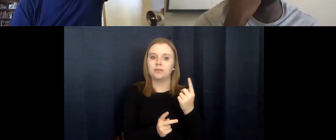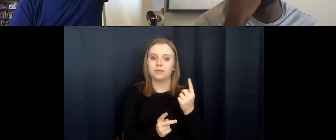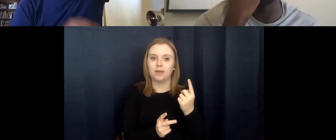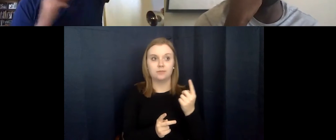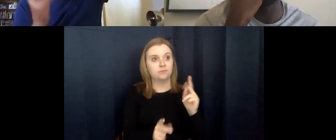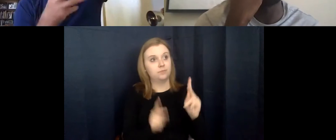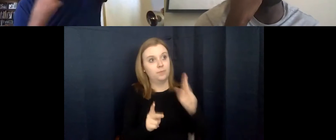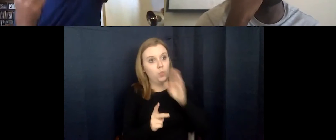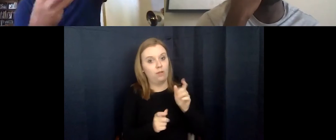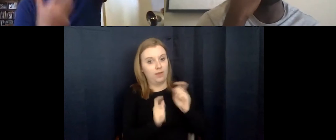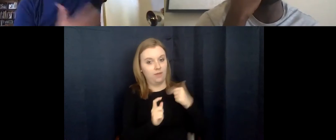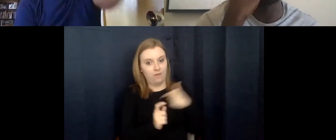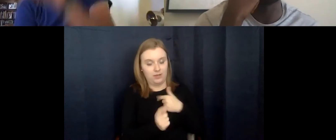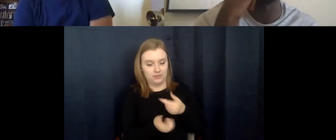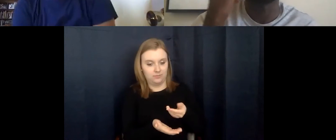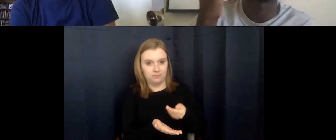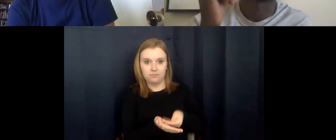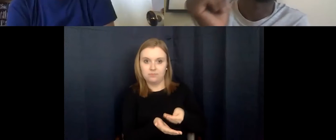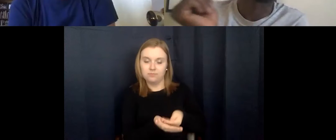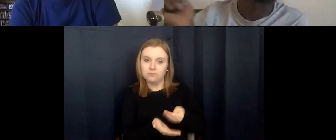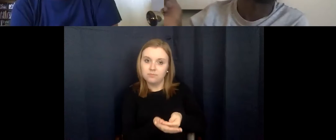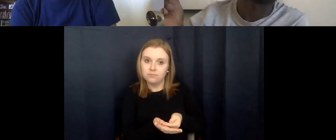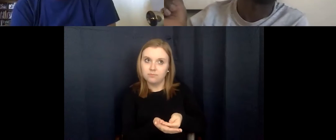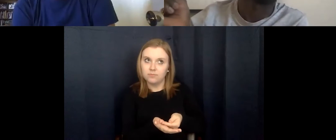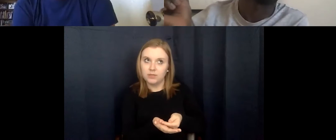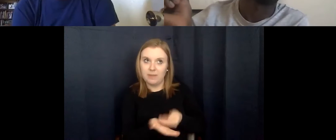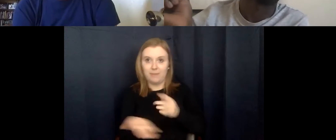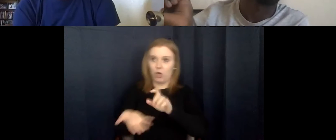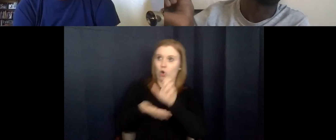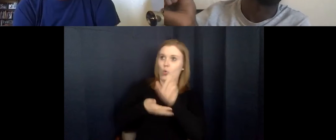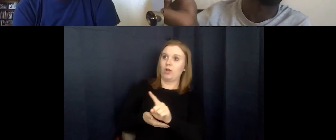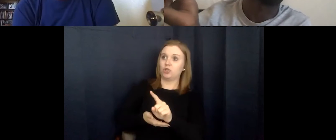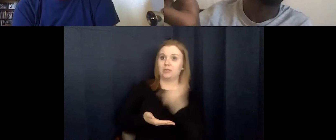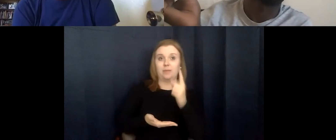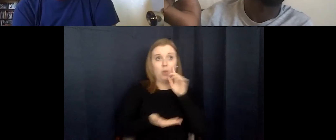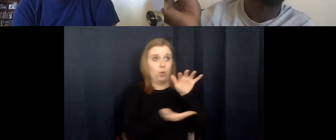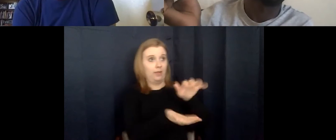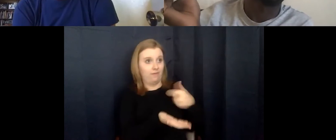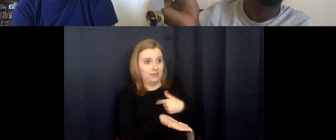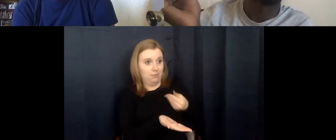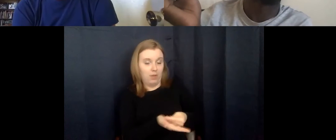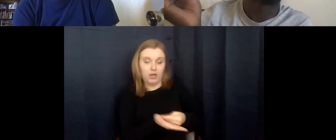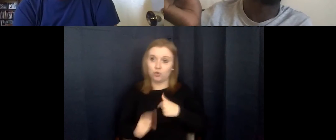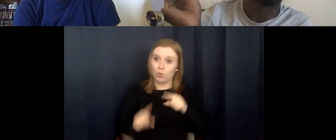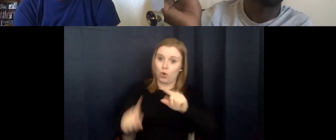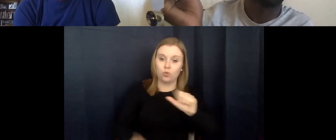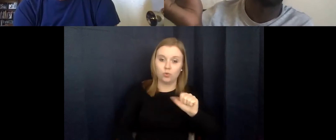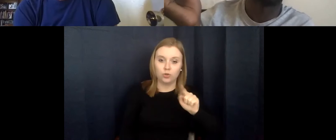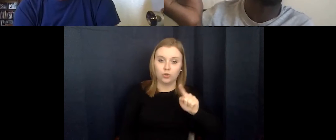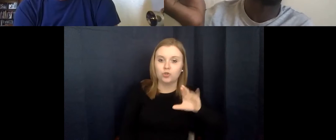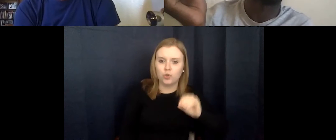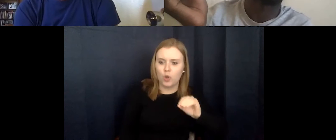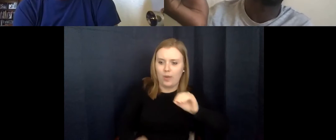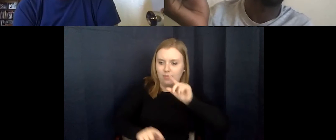money. What's a question that somebody will give us some money to go to the studio and ask about, try to